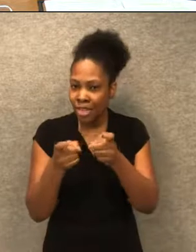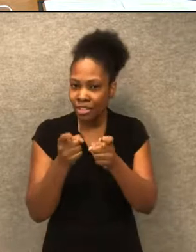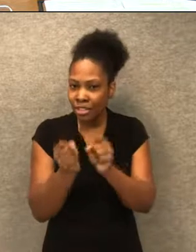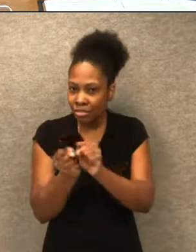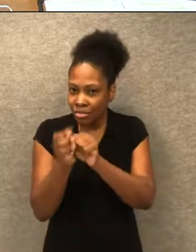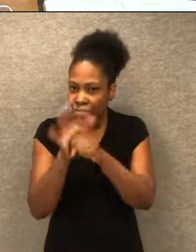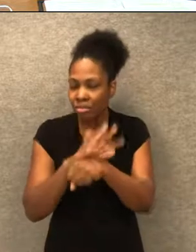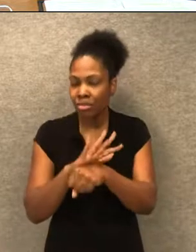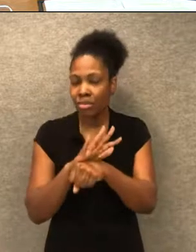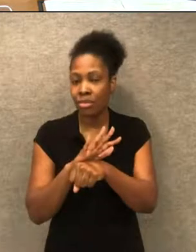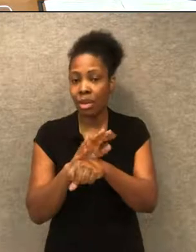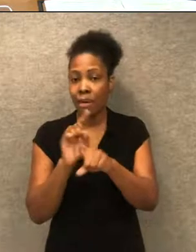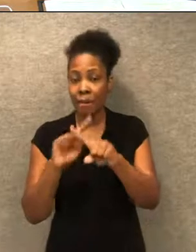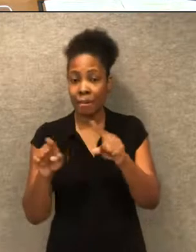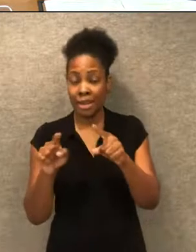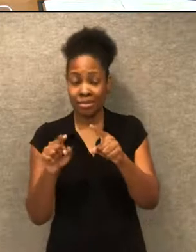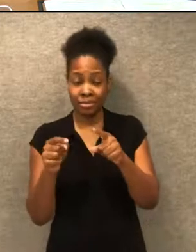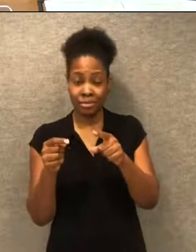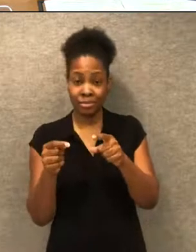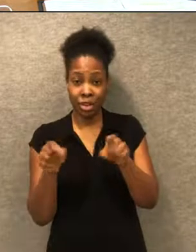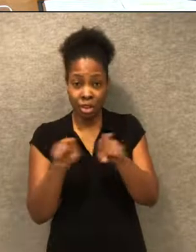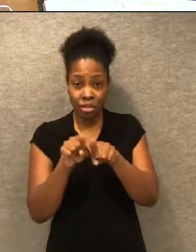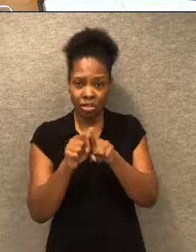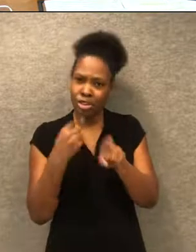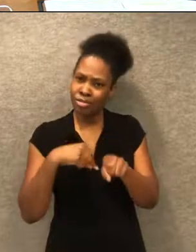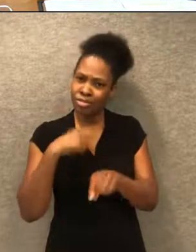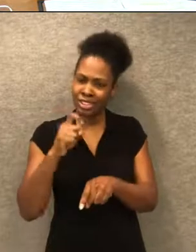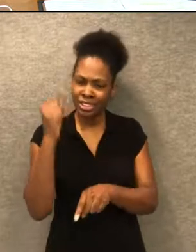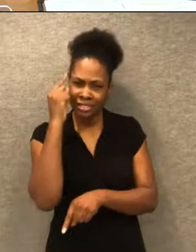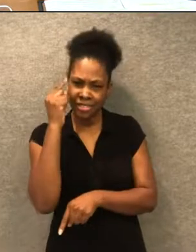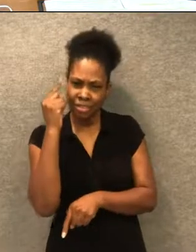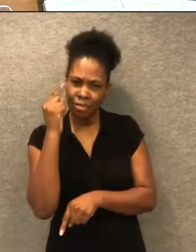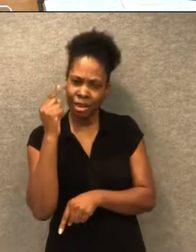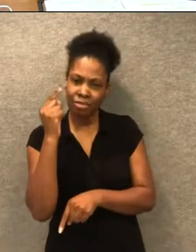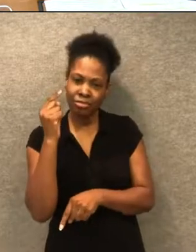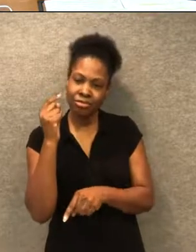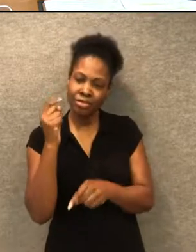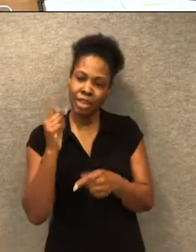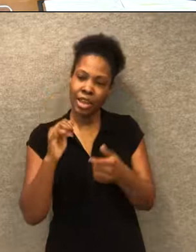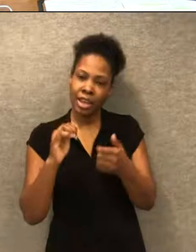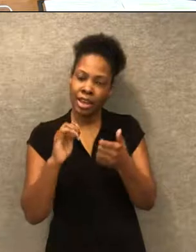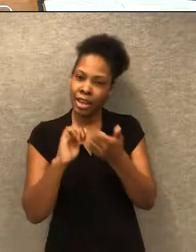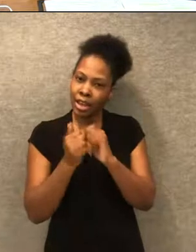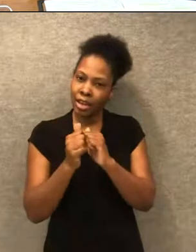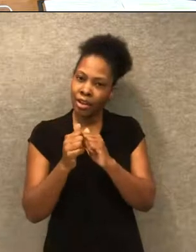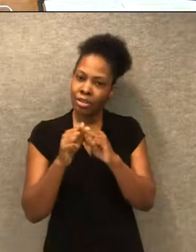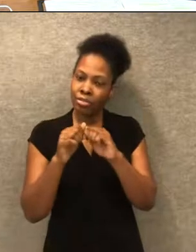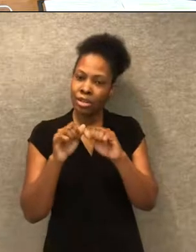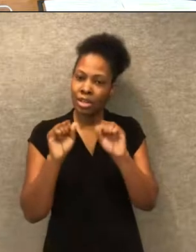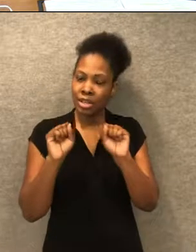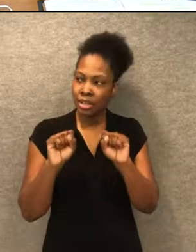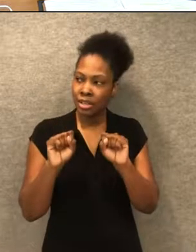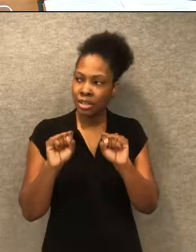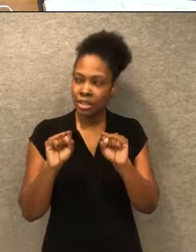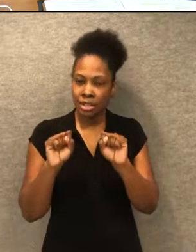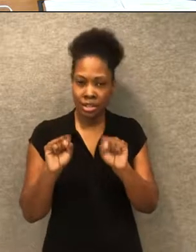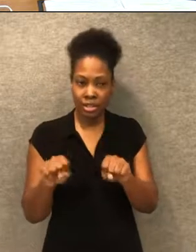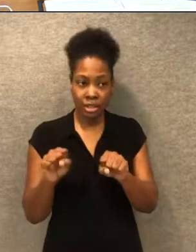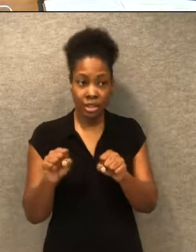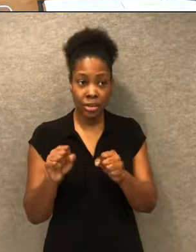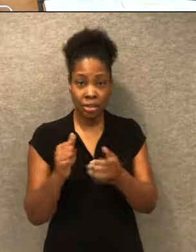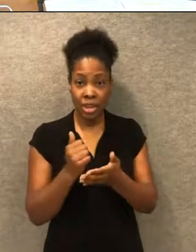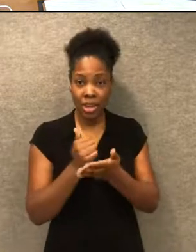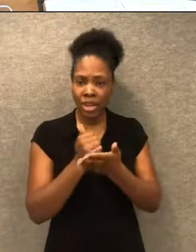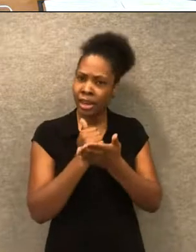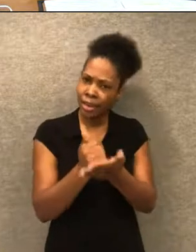already. But I think number two is we need to really think about what are the practices that we can put into place, right? I mean, I'm sure Dr. Mehta can talk